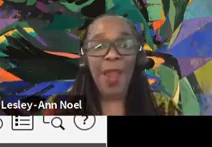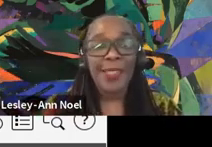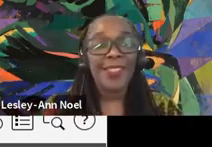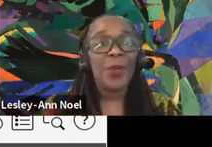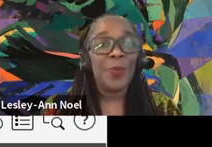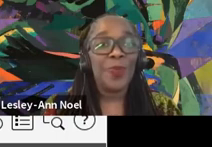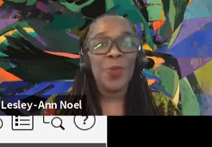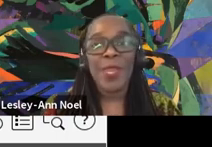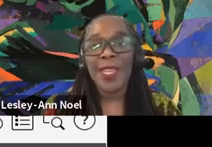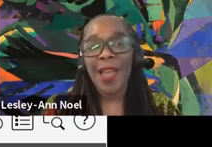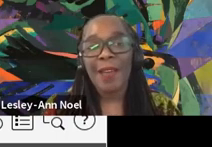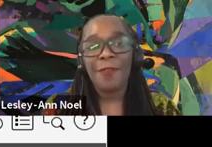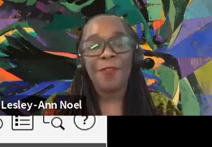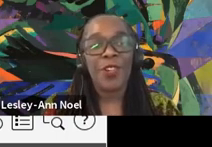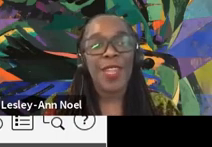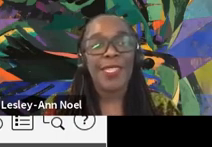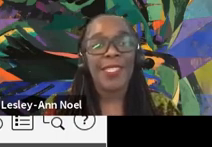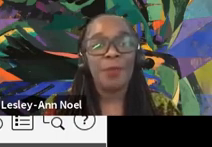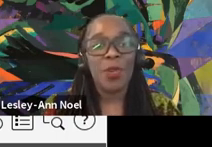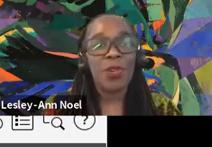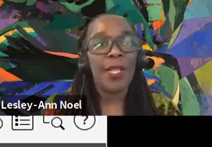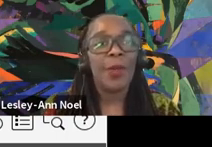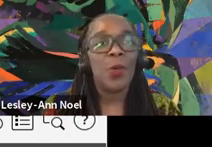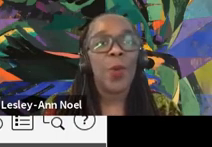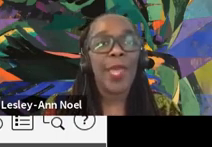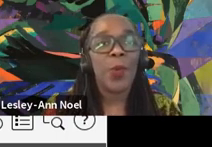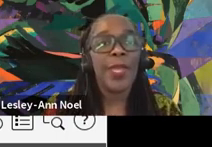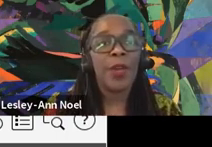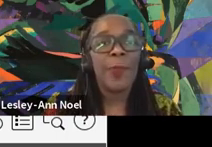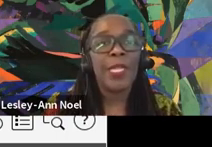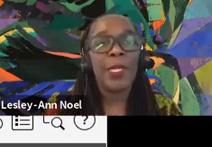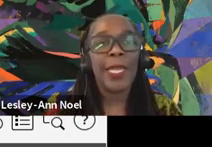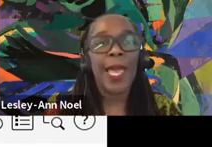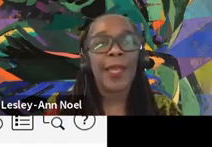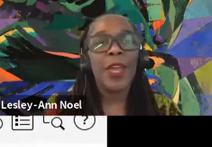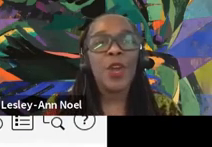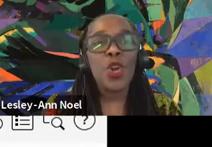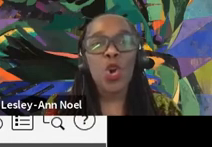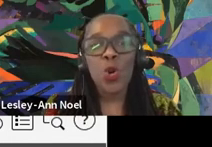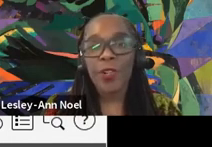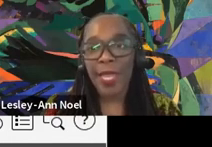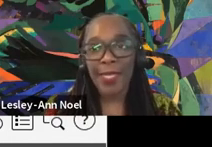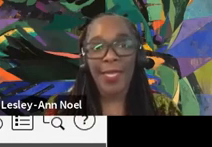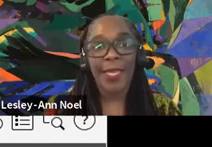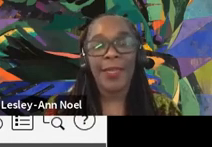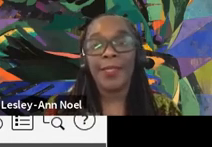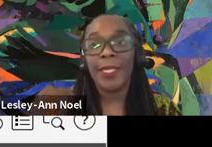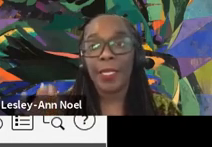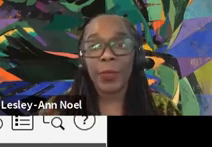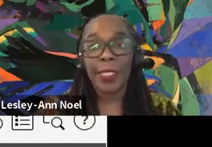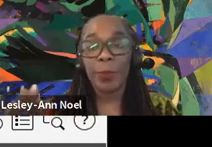hegemonic kind of practice. So we have created this mural where we are going to be looking at